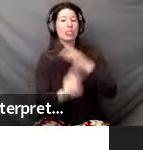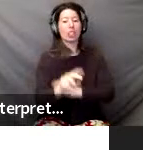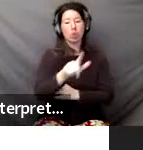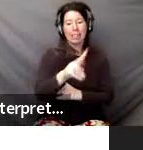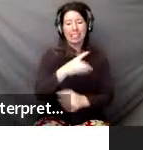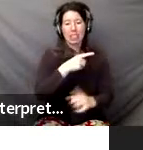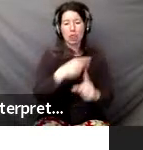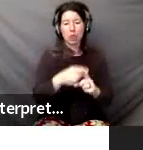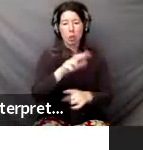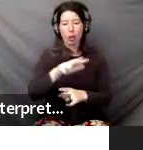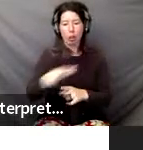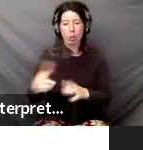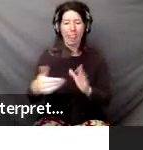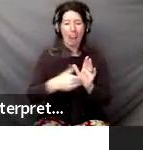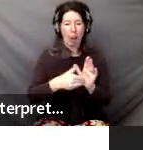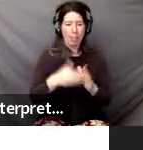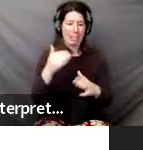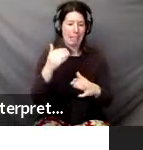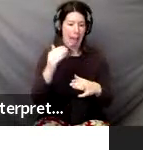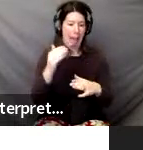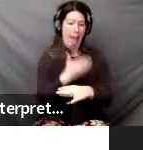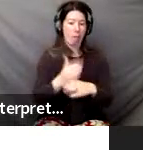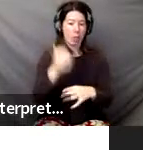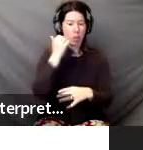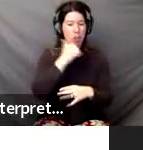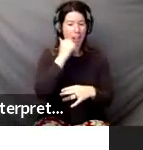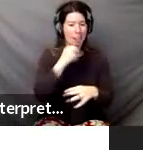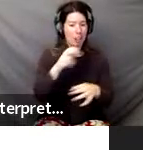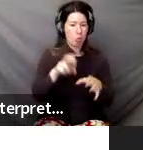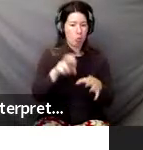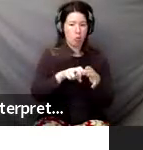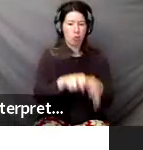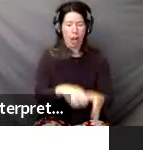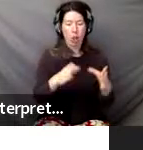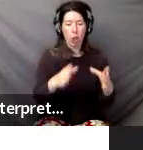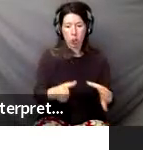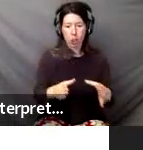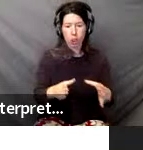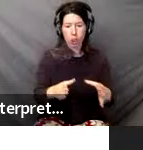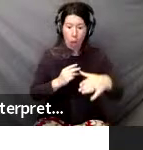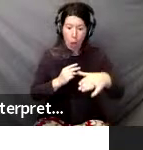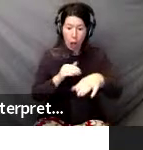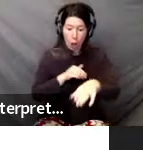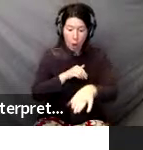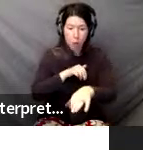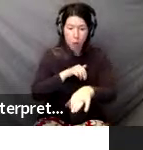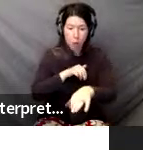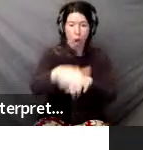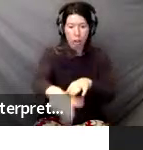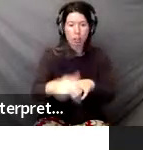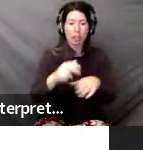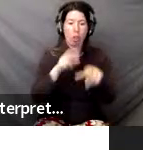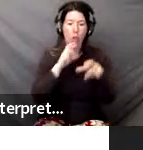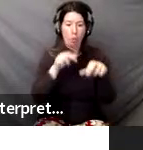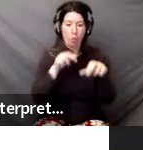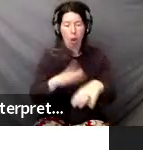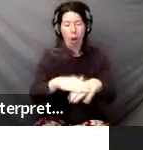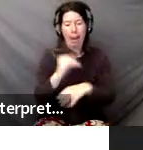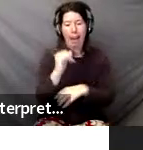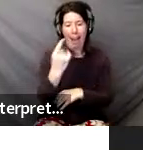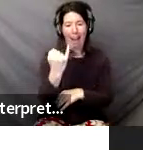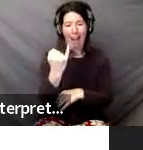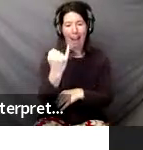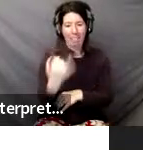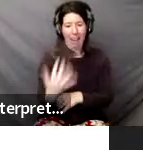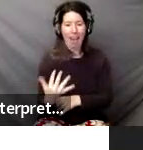to 33,000 average daily riders across the river every day on the I-5 corridor. And in